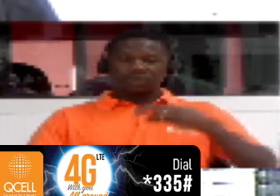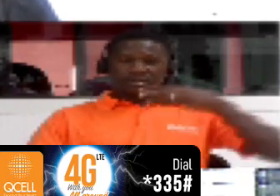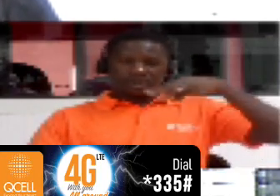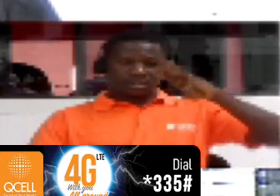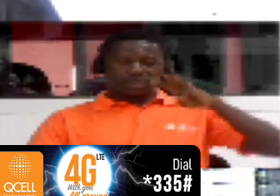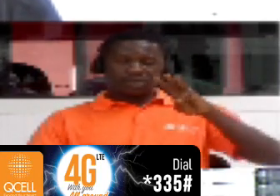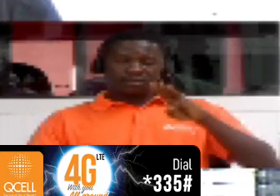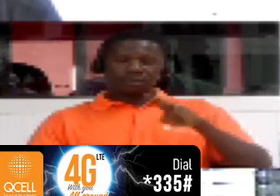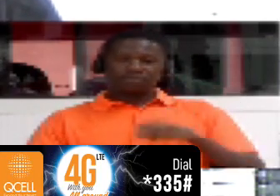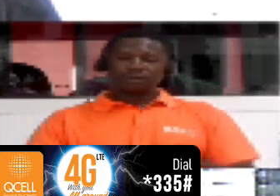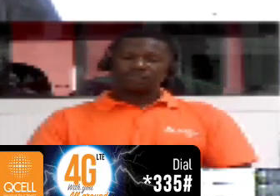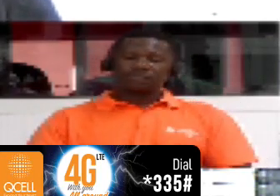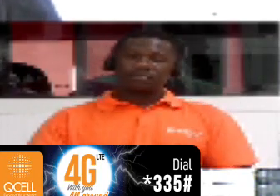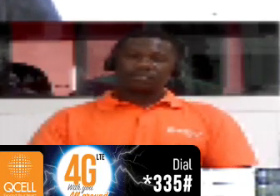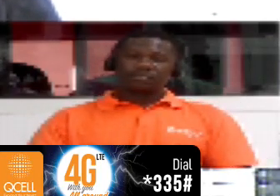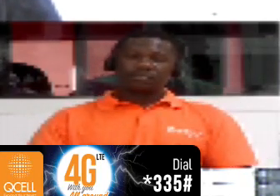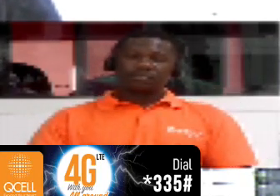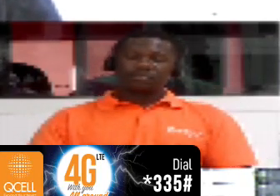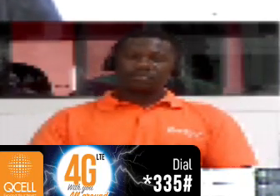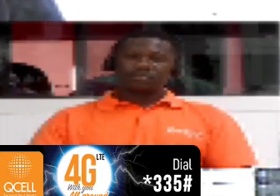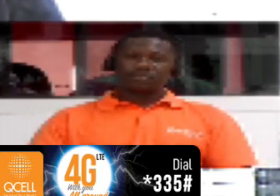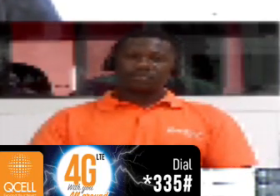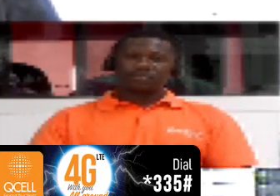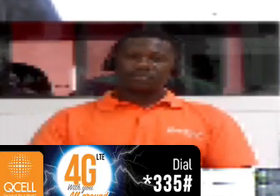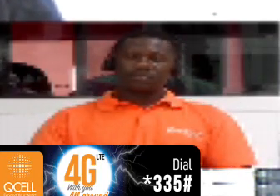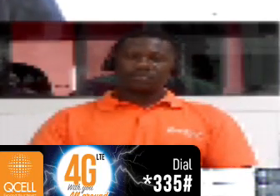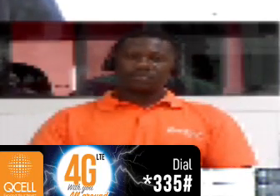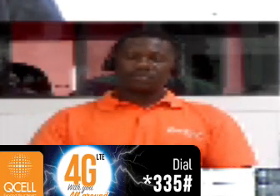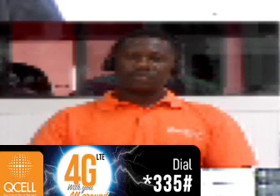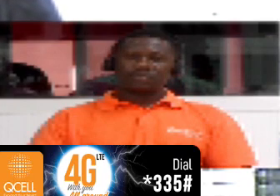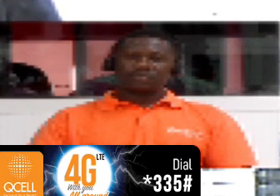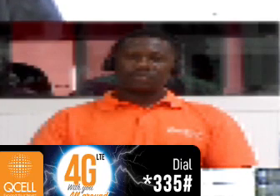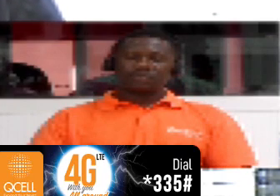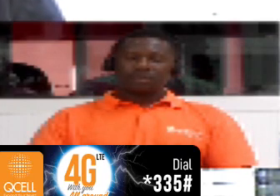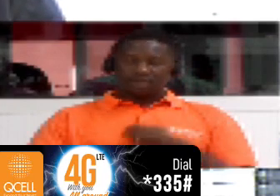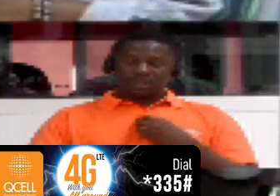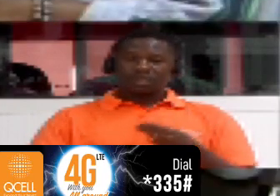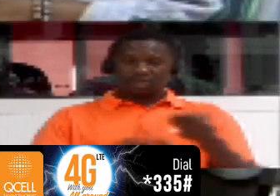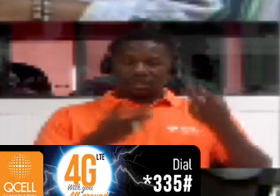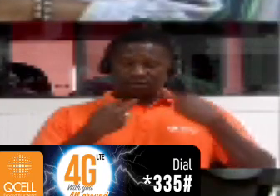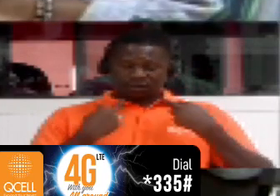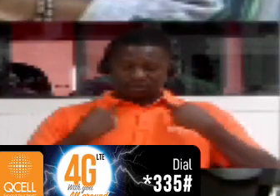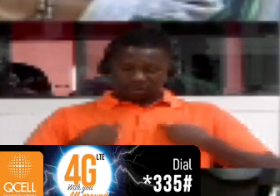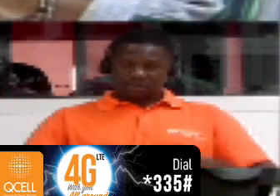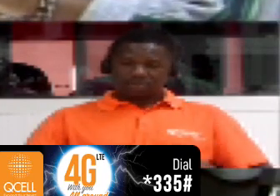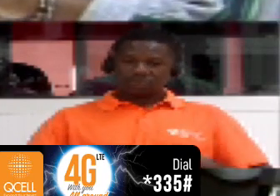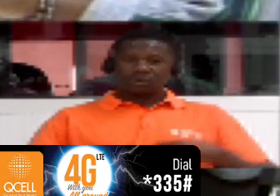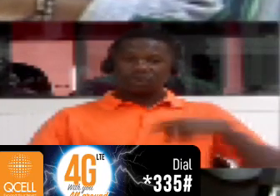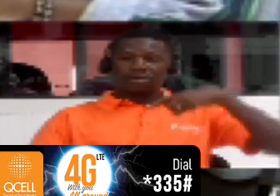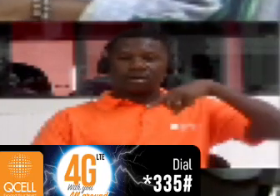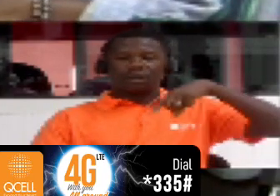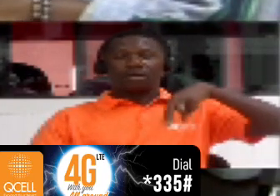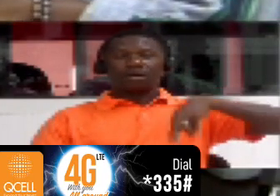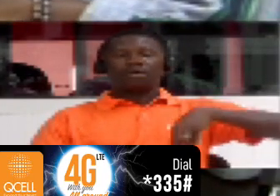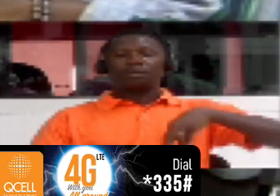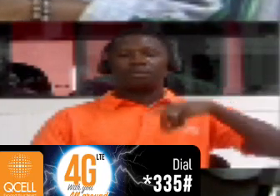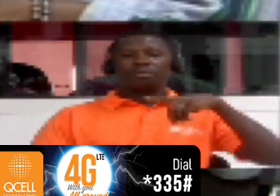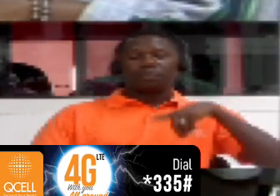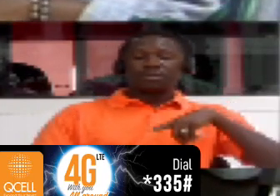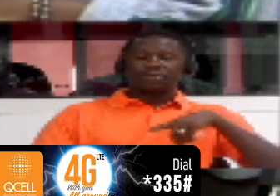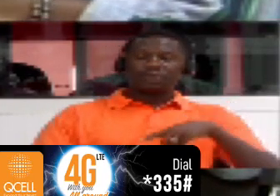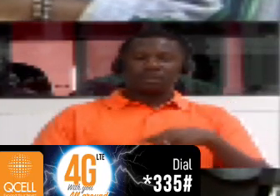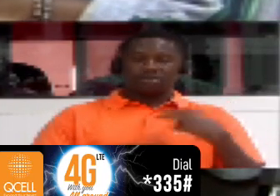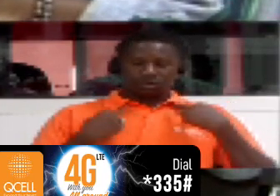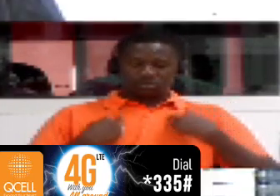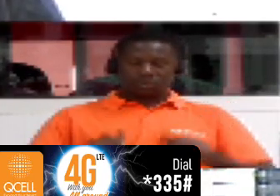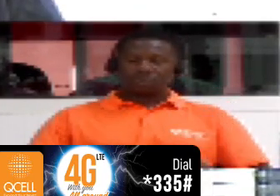13th of April. Inata fano di mola kake military police. So they gave us our